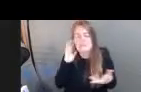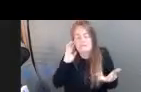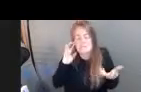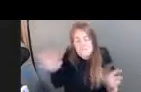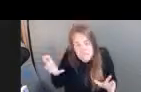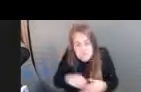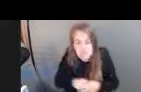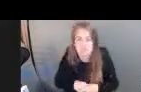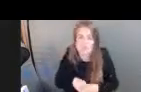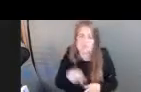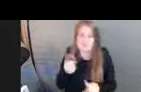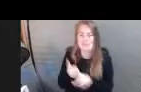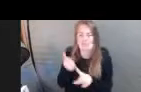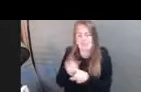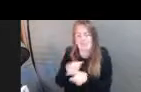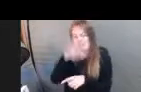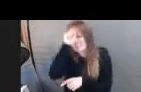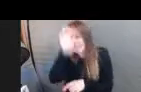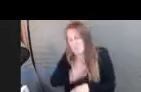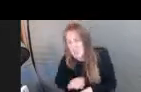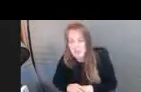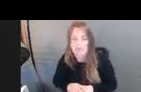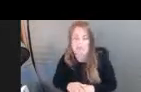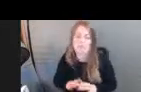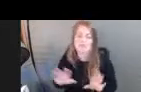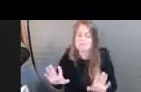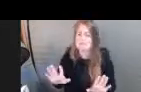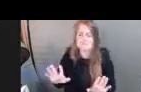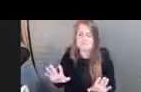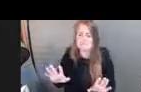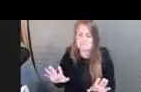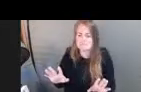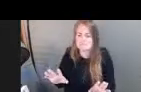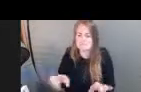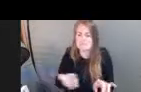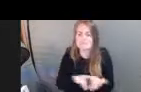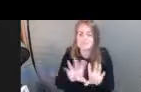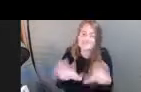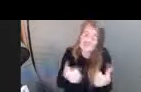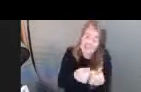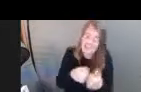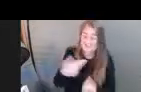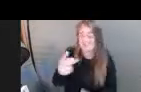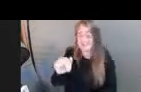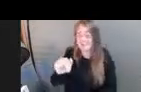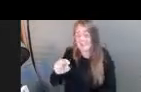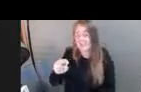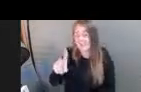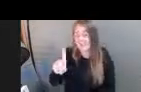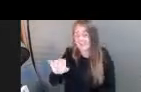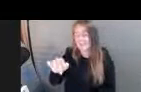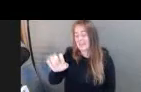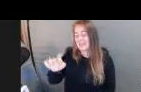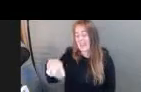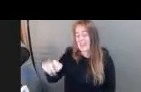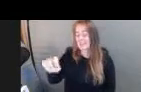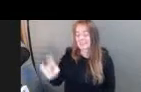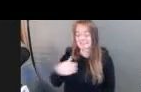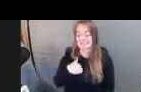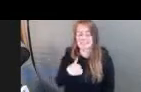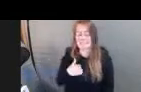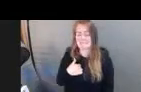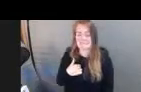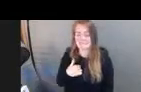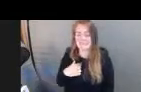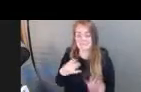or he's a schizo. Using words like challenged or handicap, I really have a problem with. And the